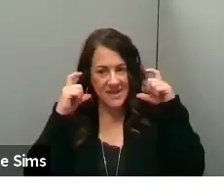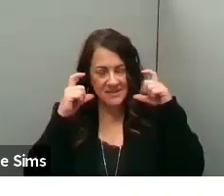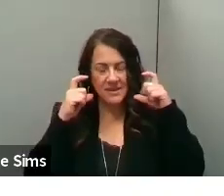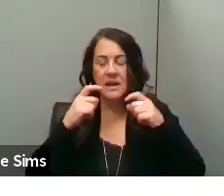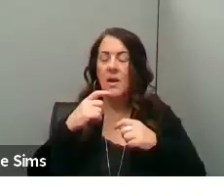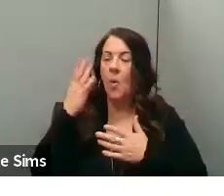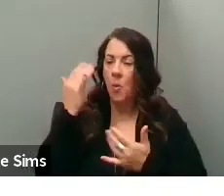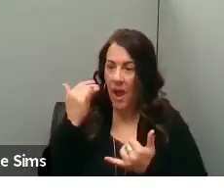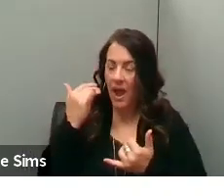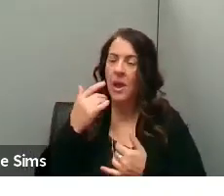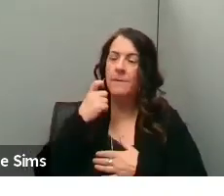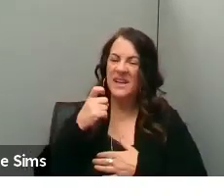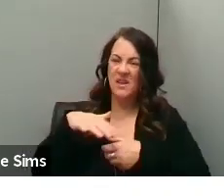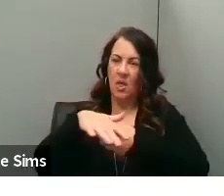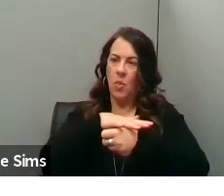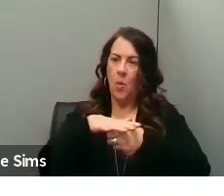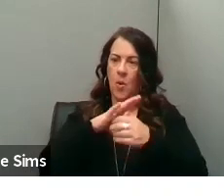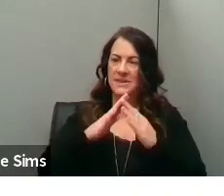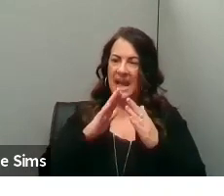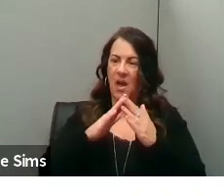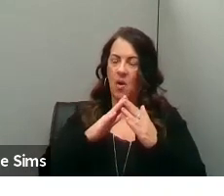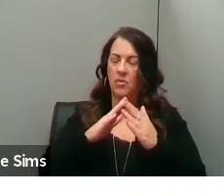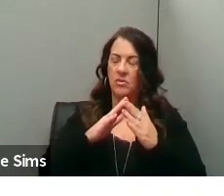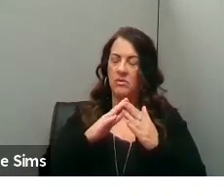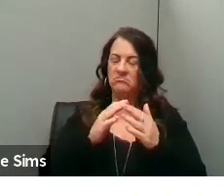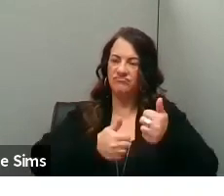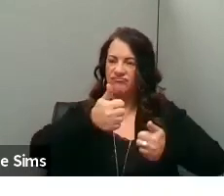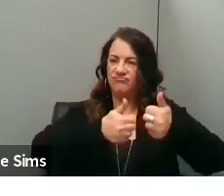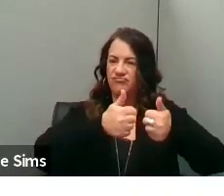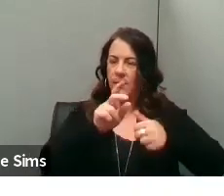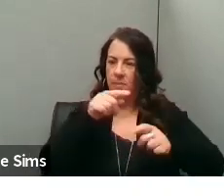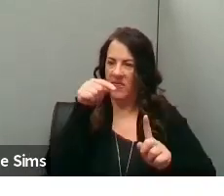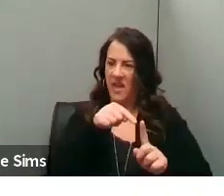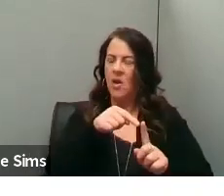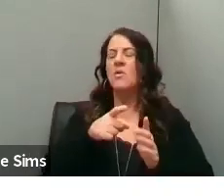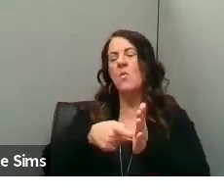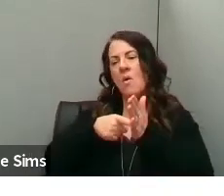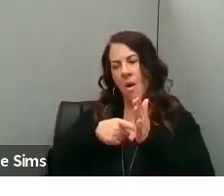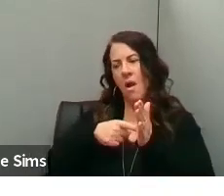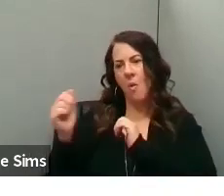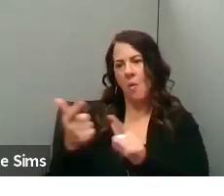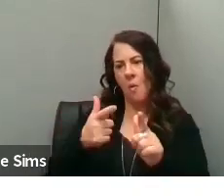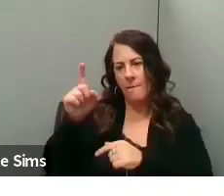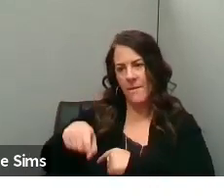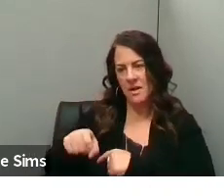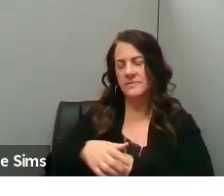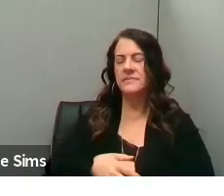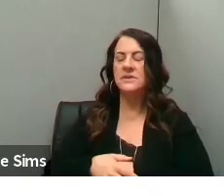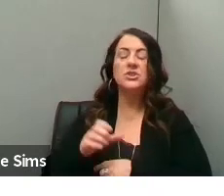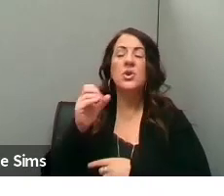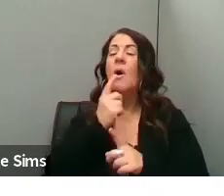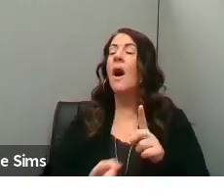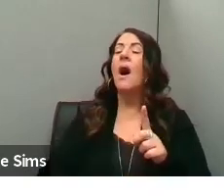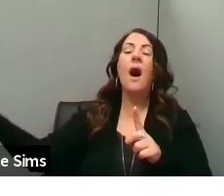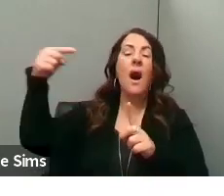required by his local government. But as mentioned before, the overarching issue is that